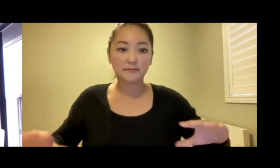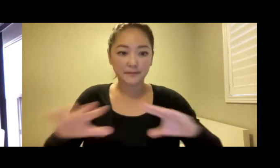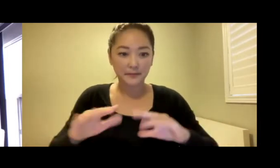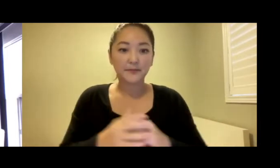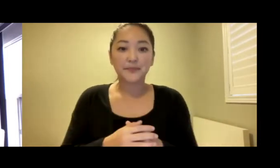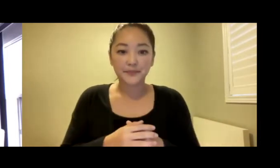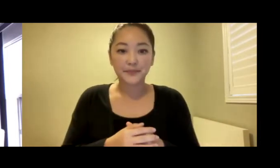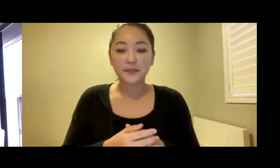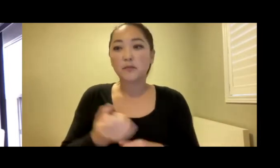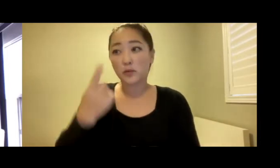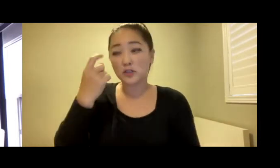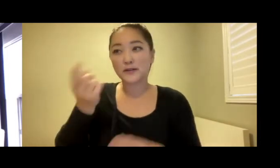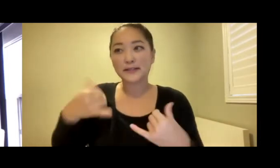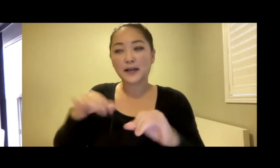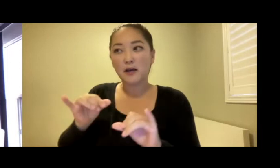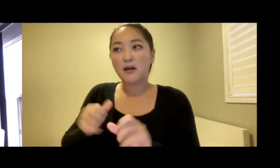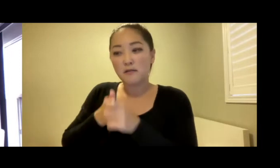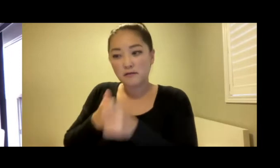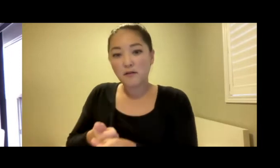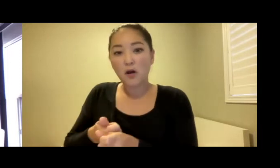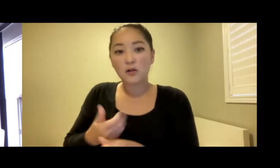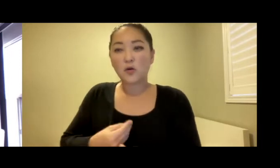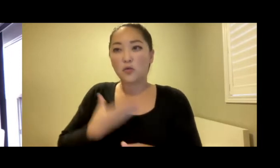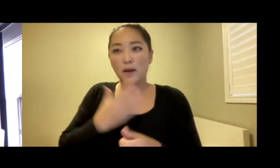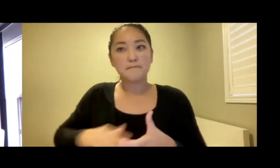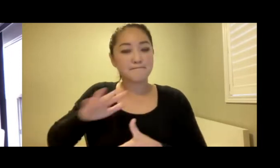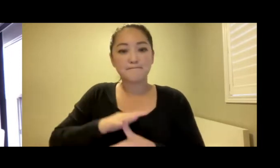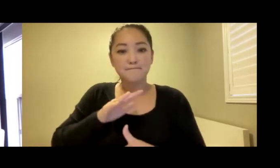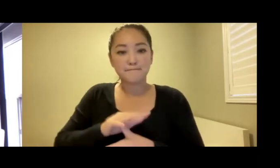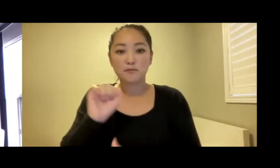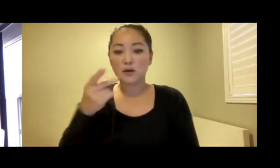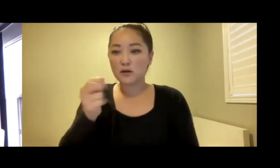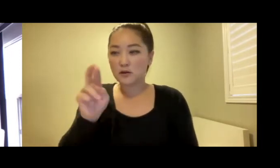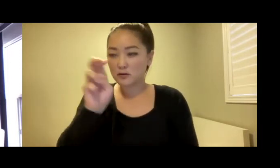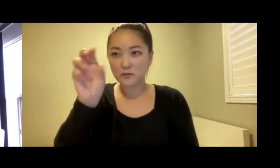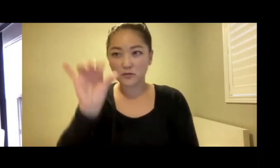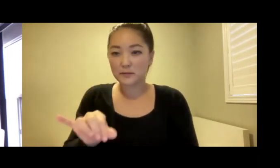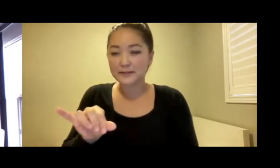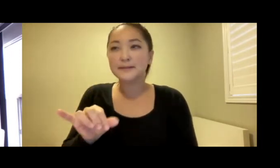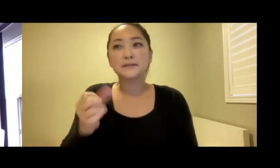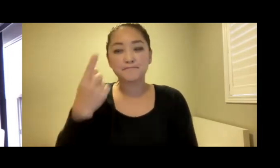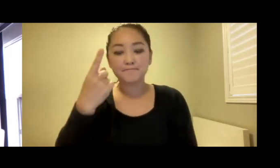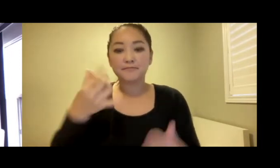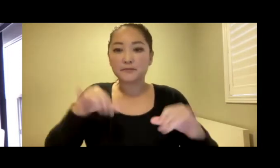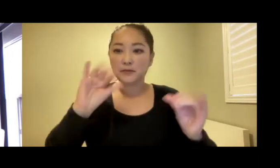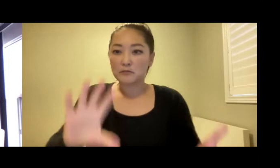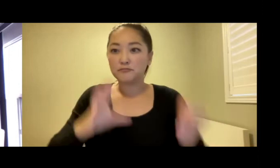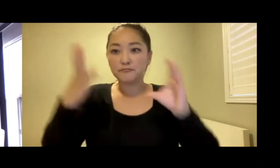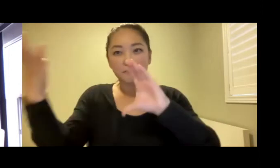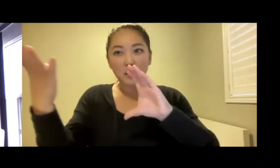structures of white supremacy, and also recognize that we are still in a time of great upheaval and need.